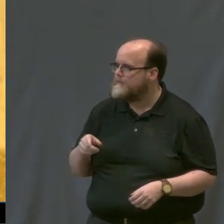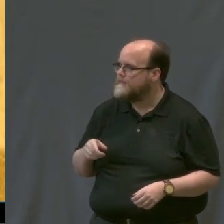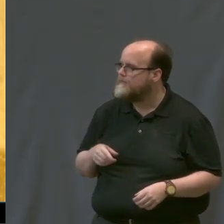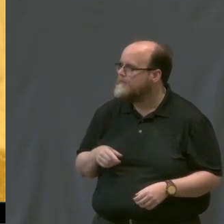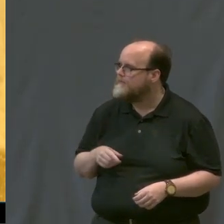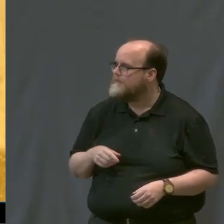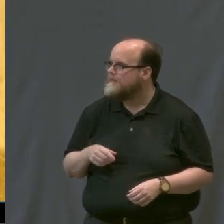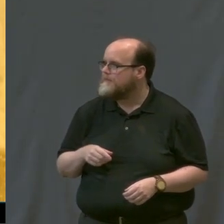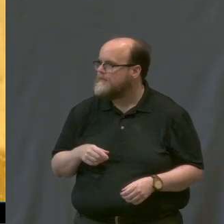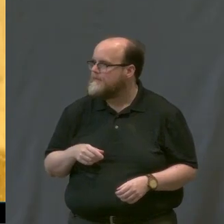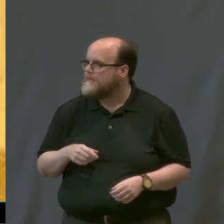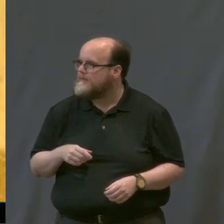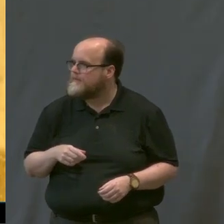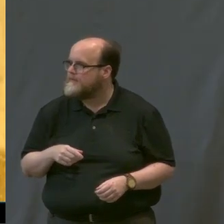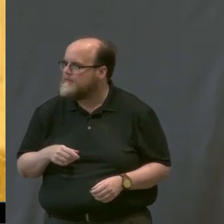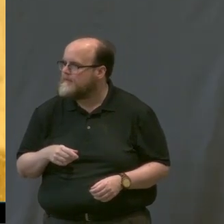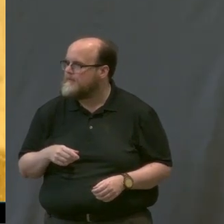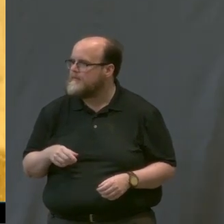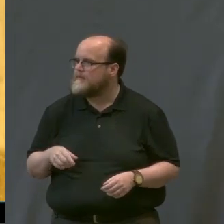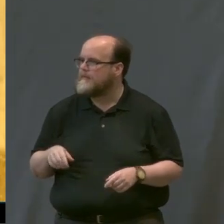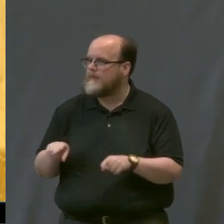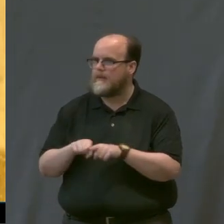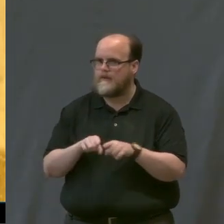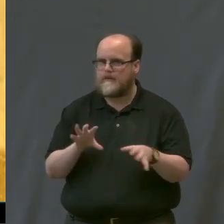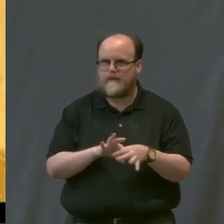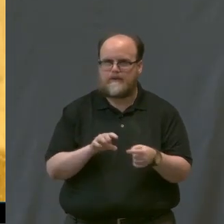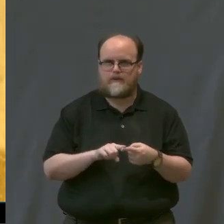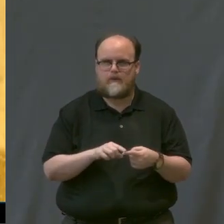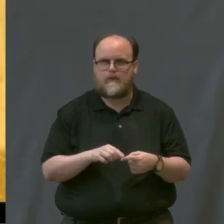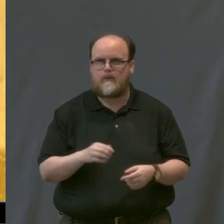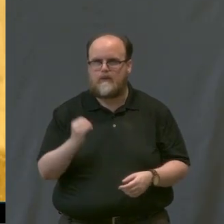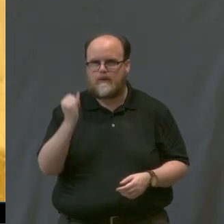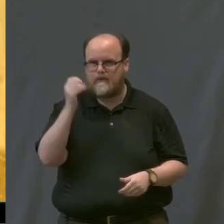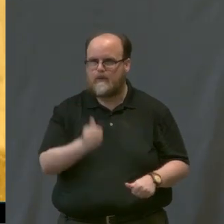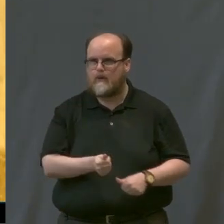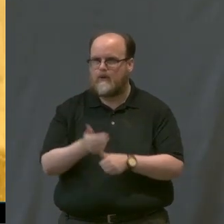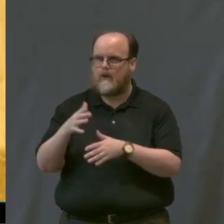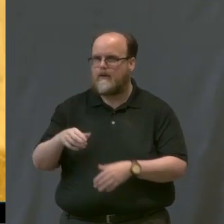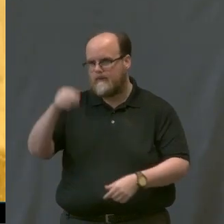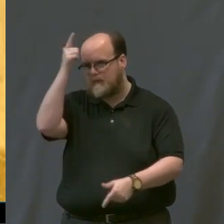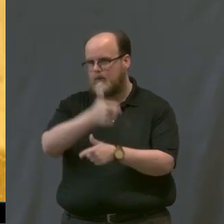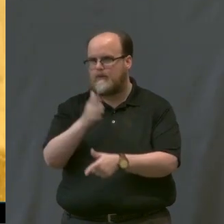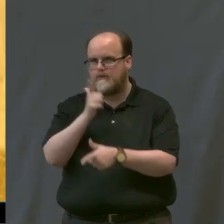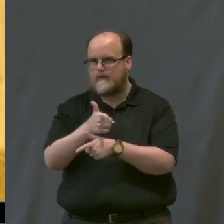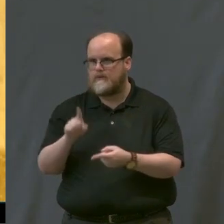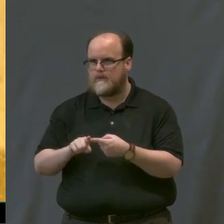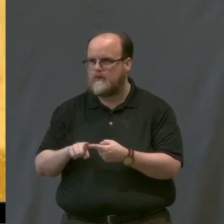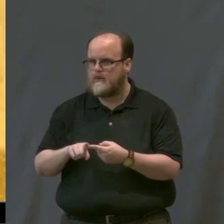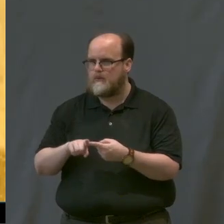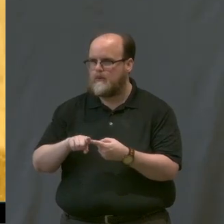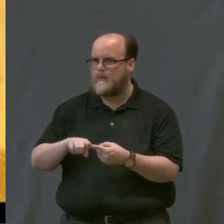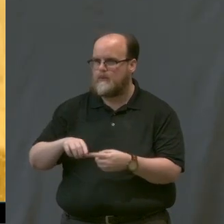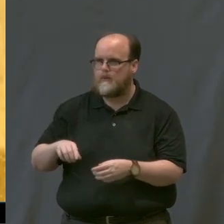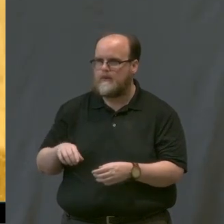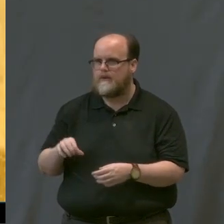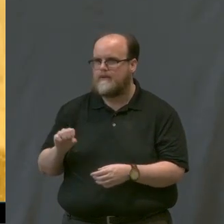Hang on a second. It also goes to whether it's going to cause a brother or sister to stumble as well. We